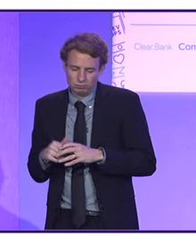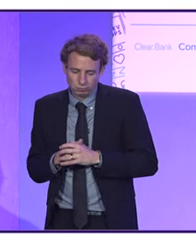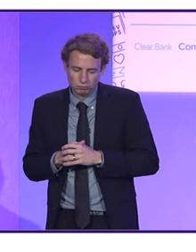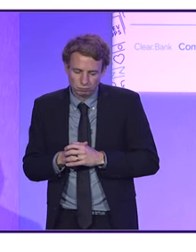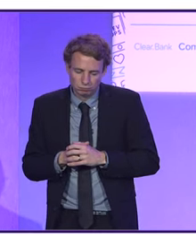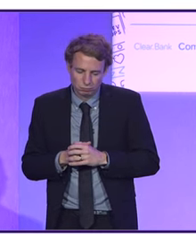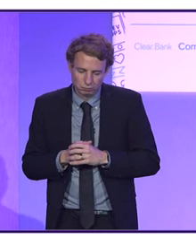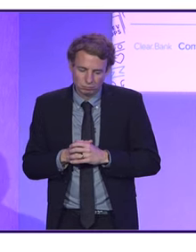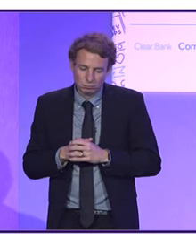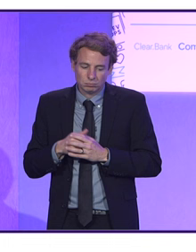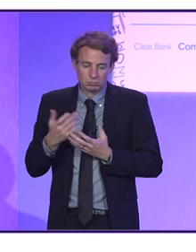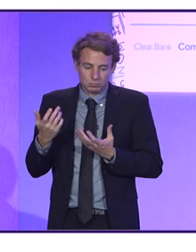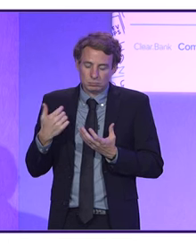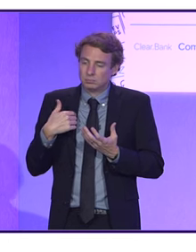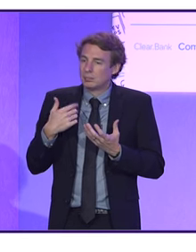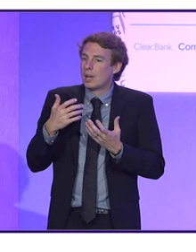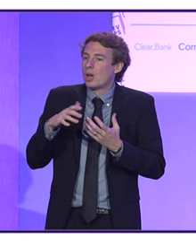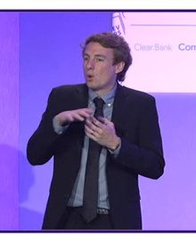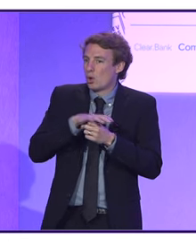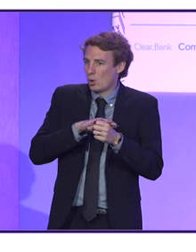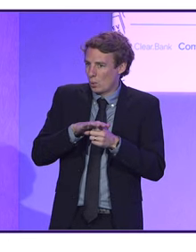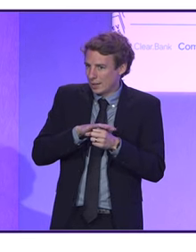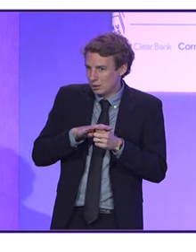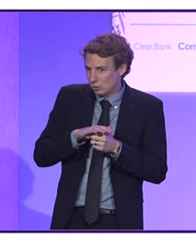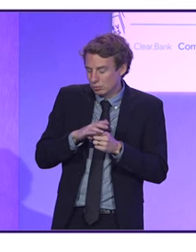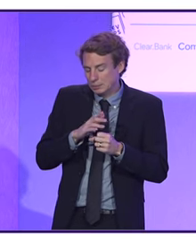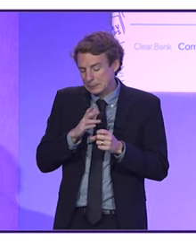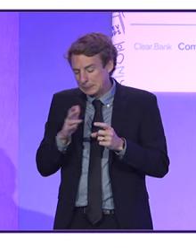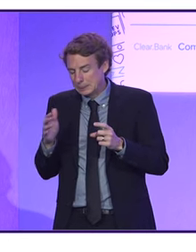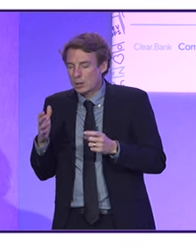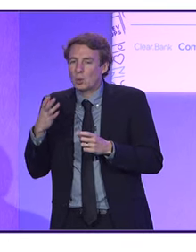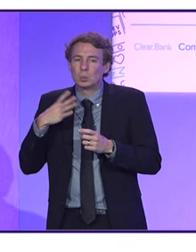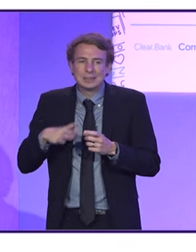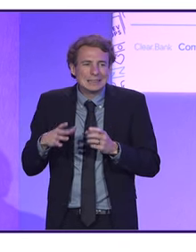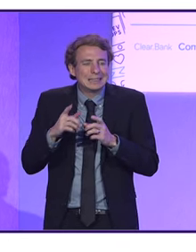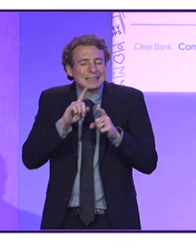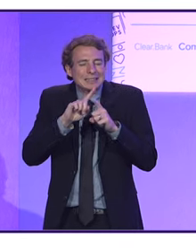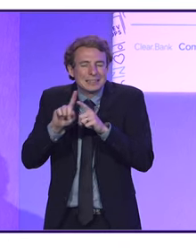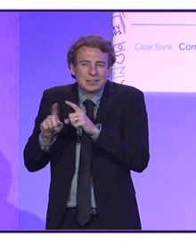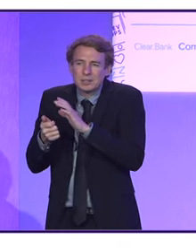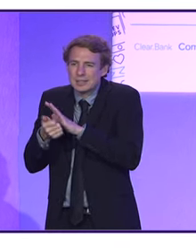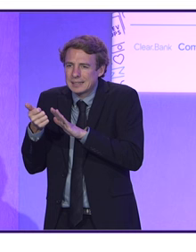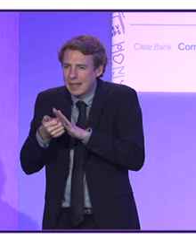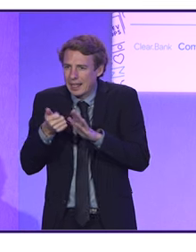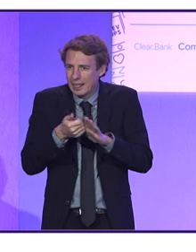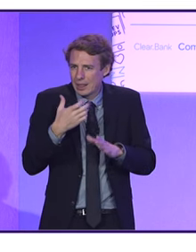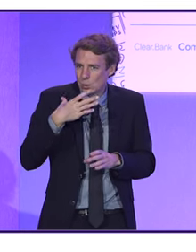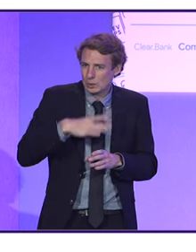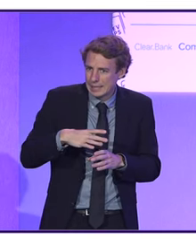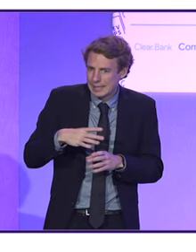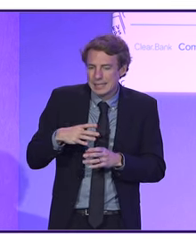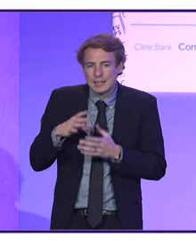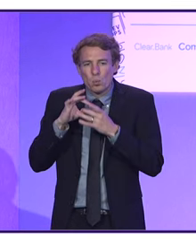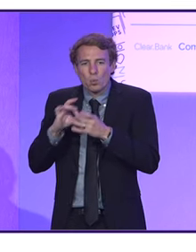so by implication, we need to harness different skills in order to work with these different types of feedback. So